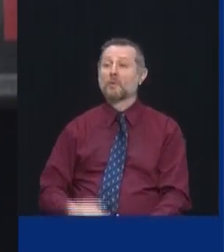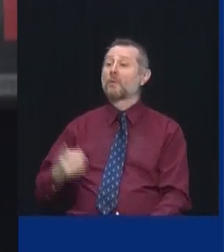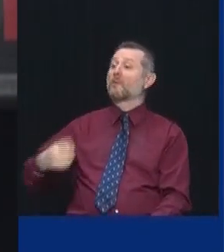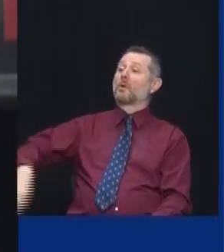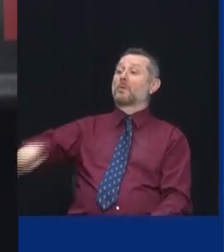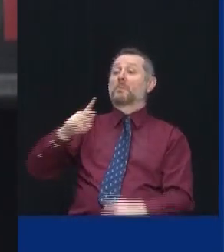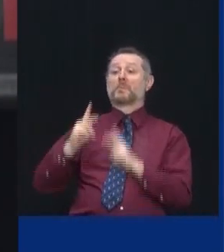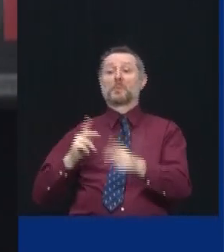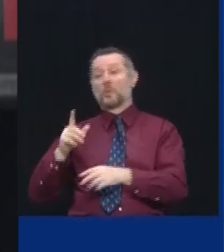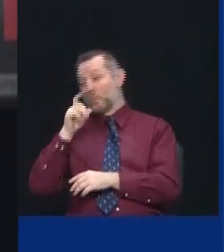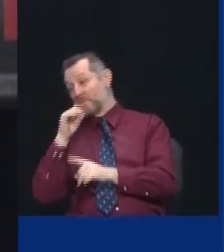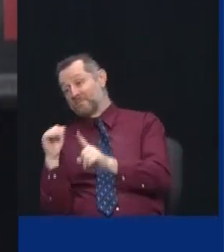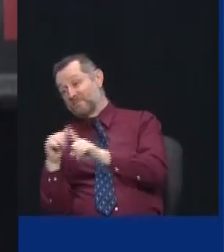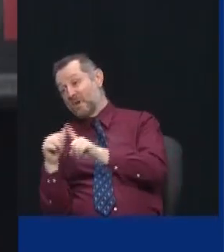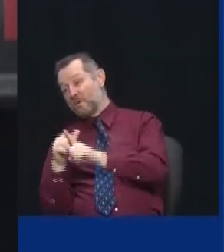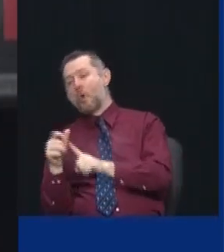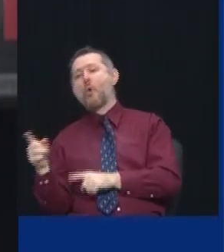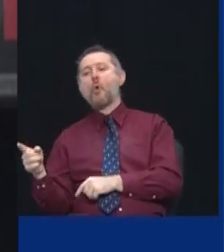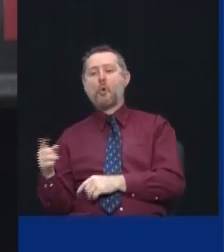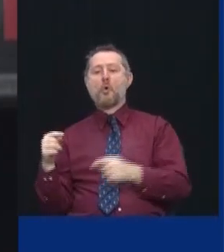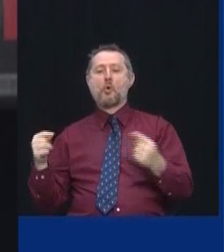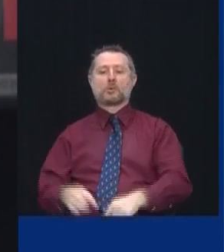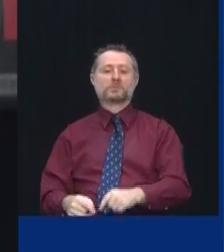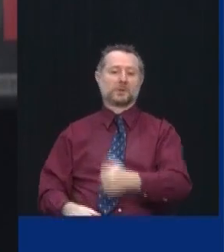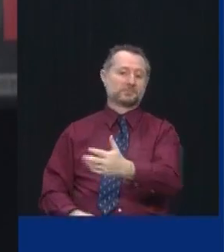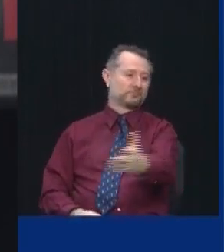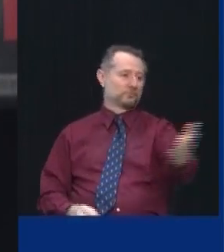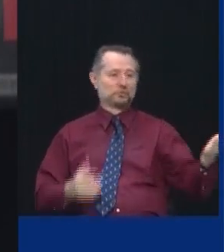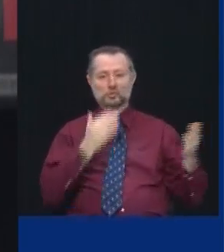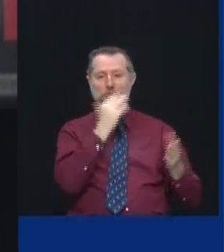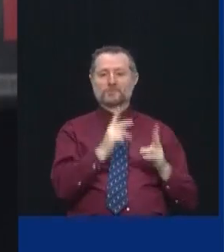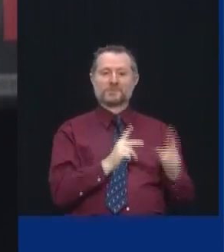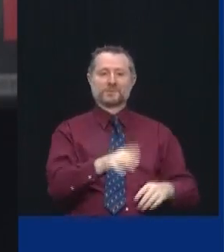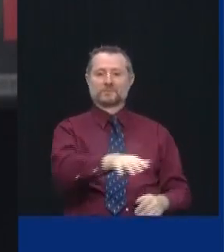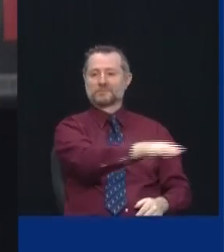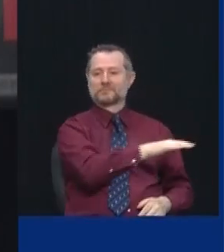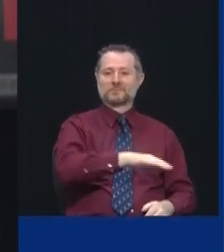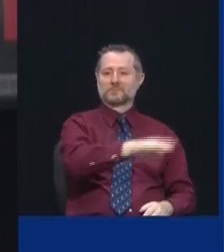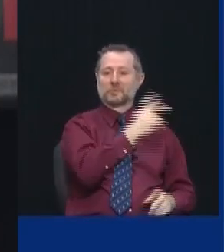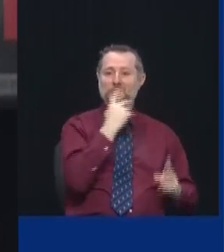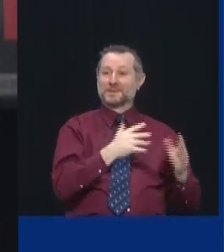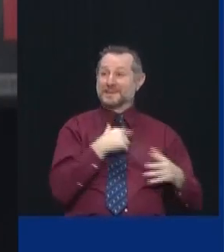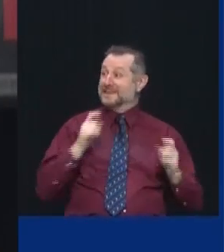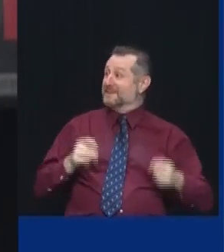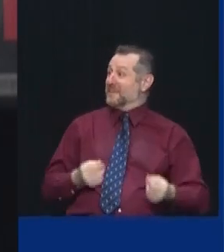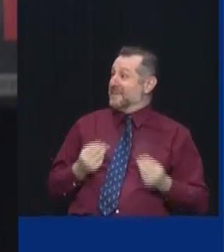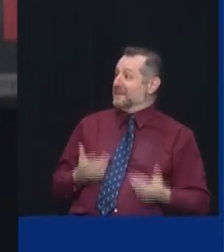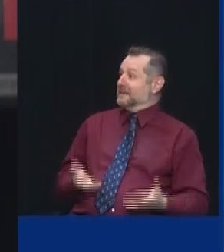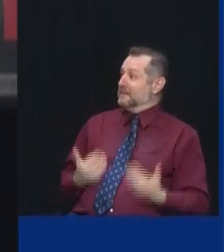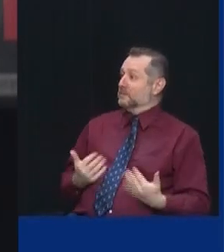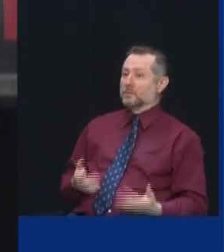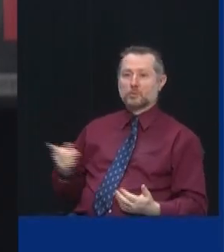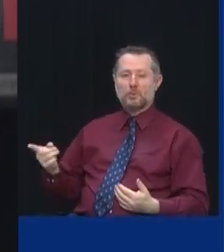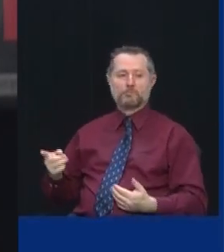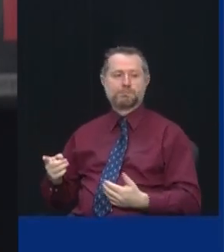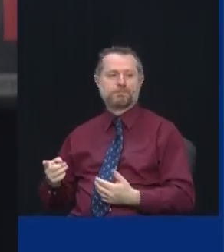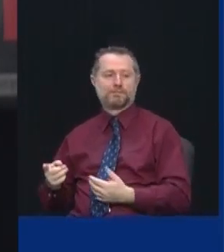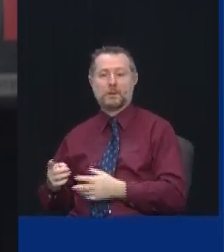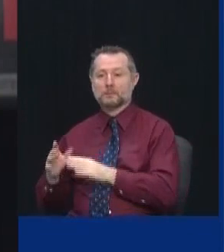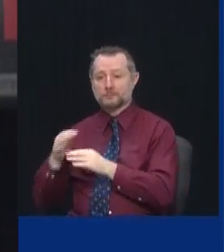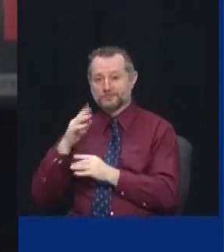good people because you did have good people who just needed the check to pay the rent and weren't conning